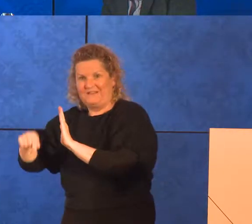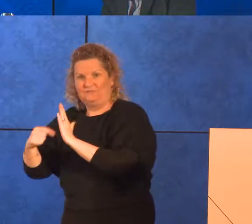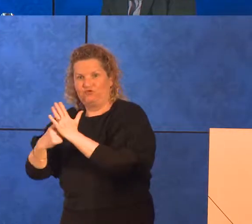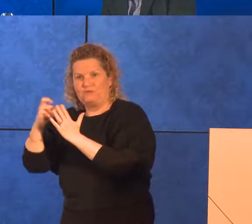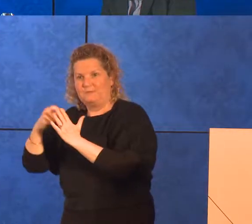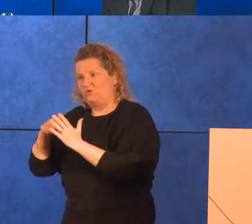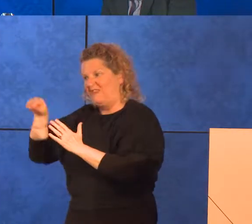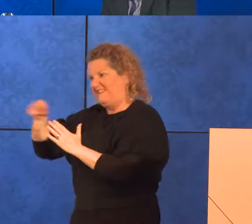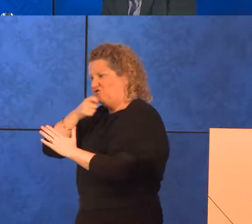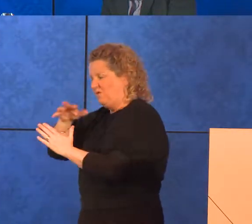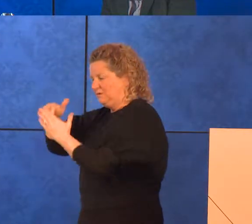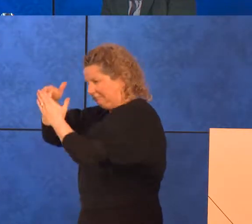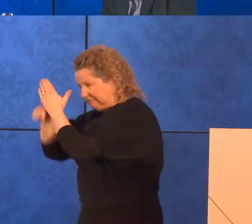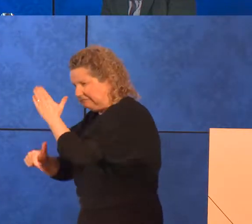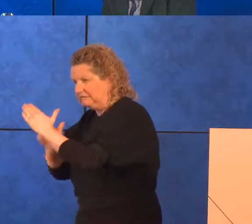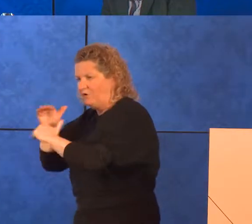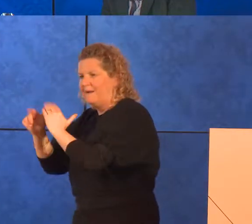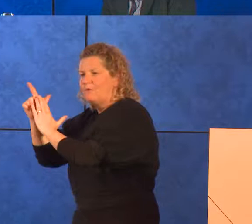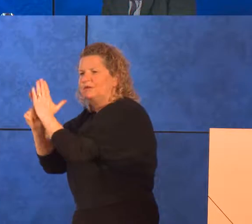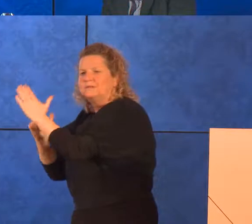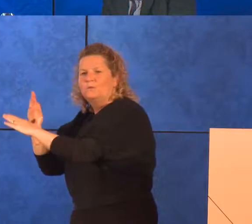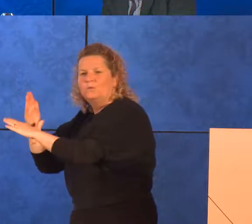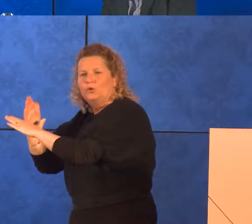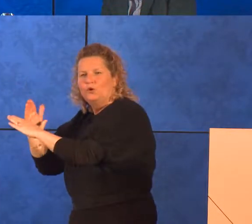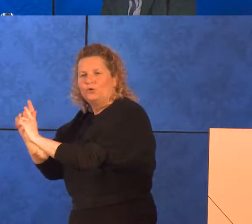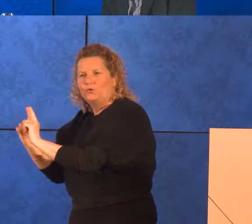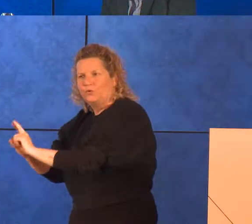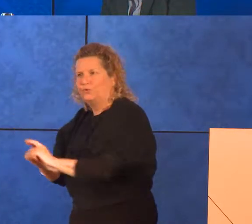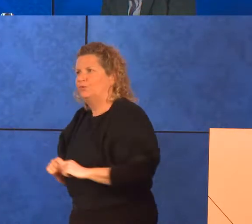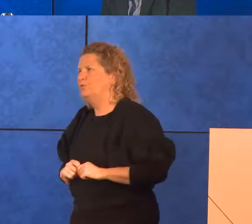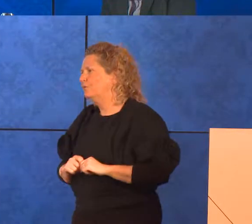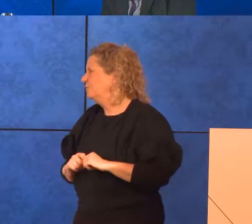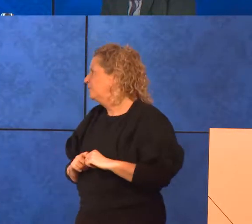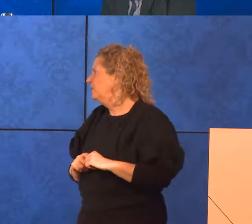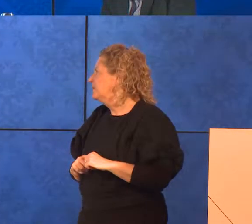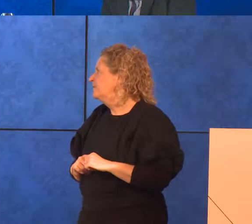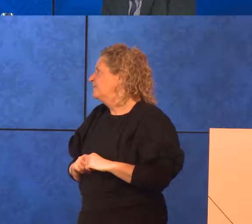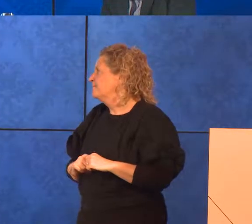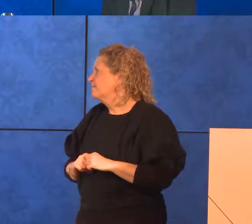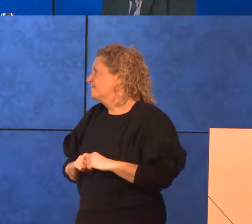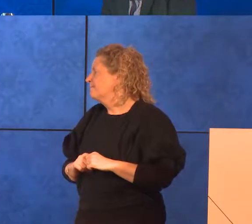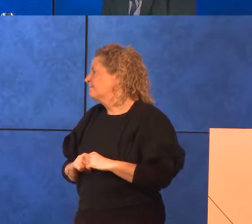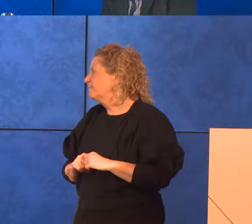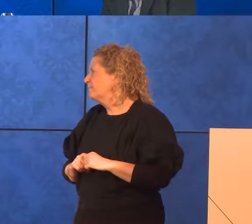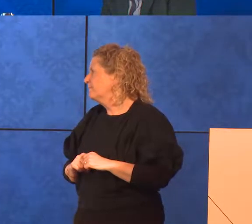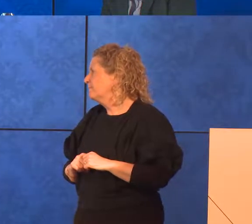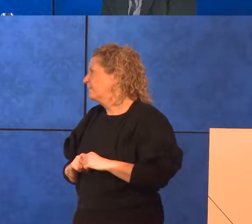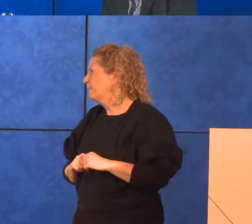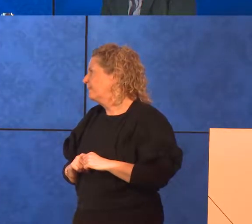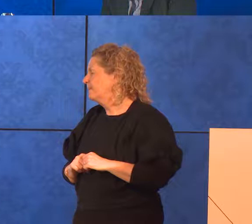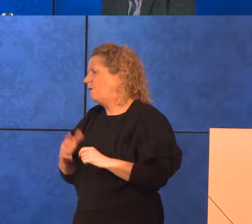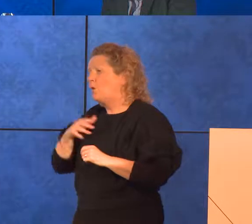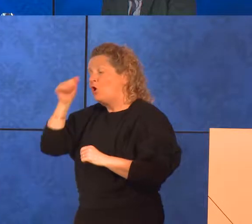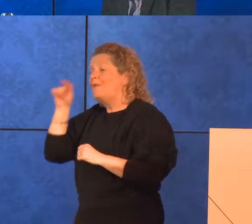in-depth in terms of its policy work as well. We know that the results, or